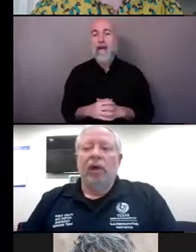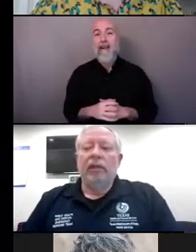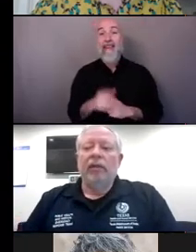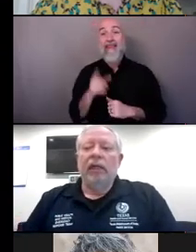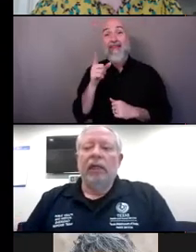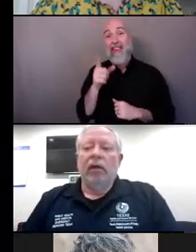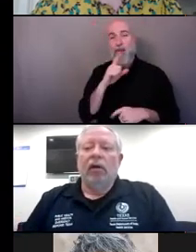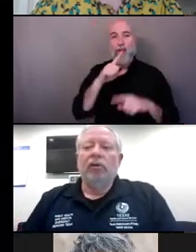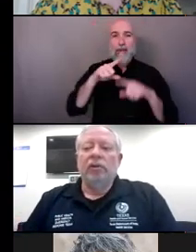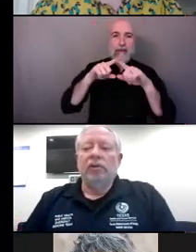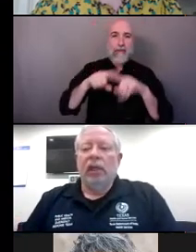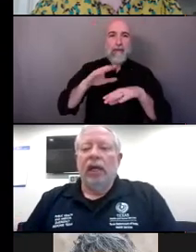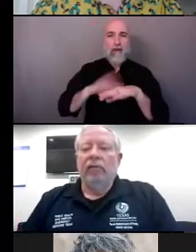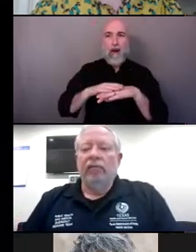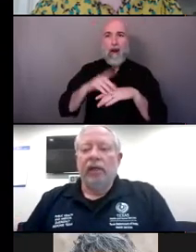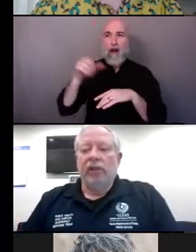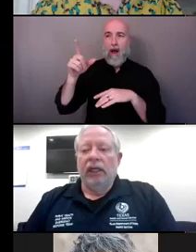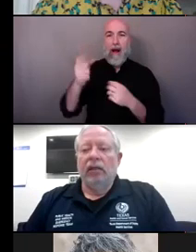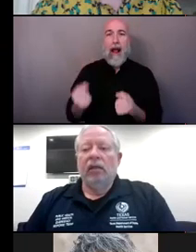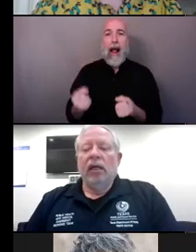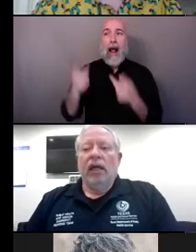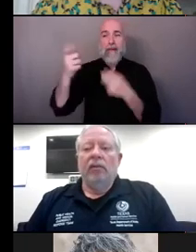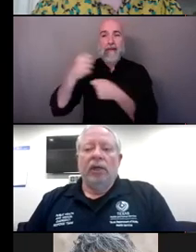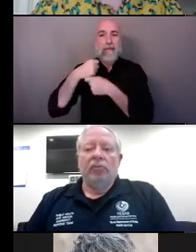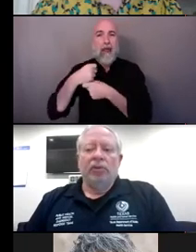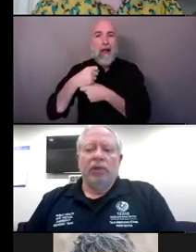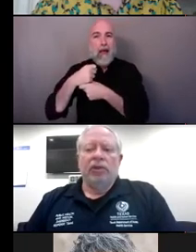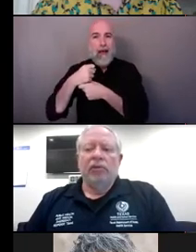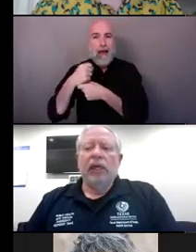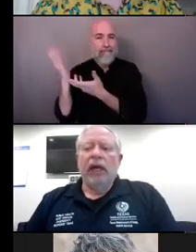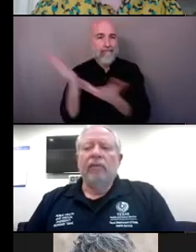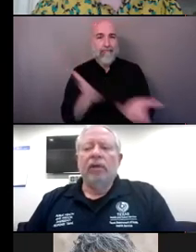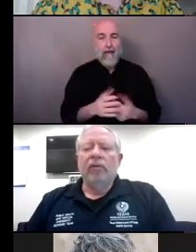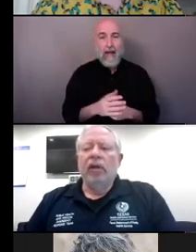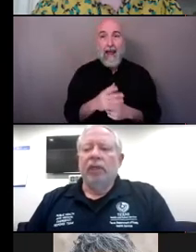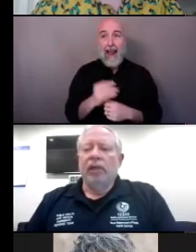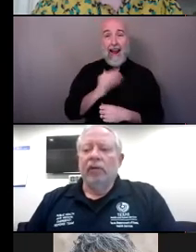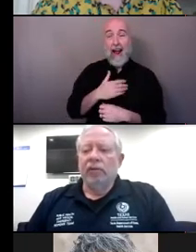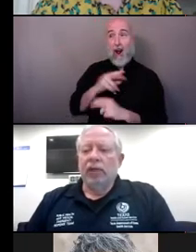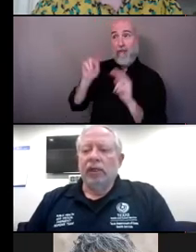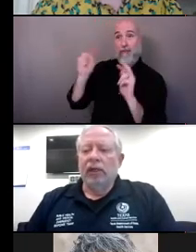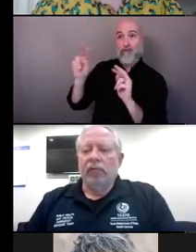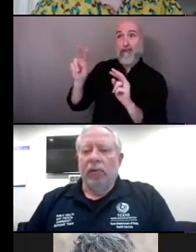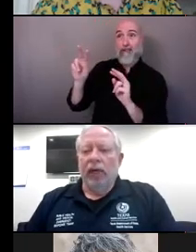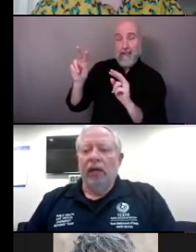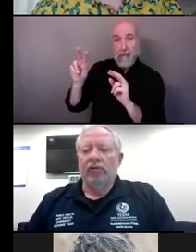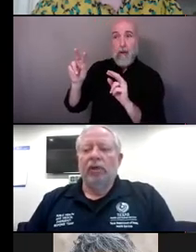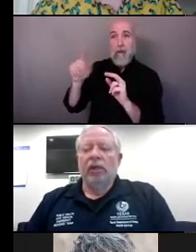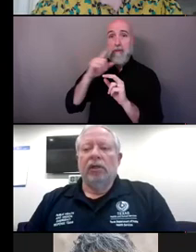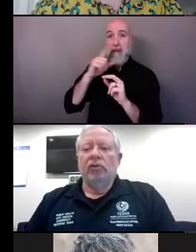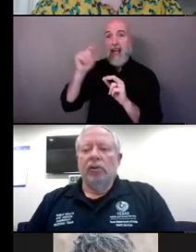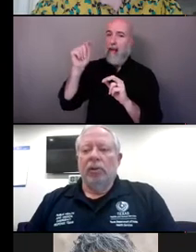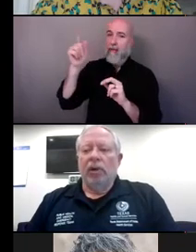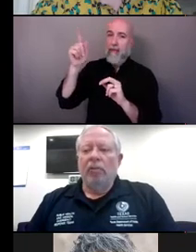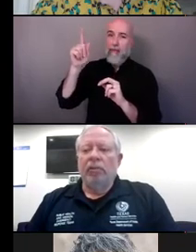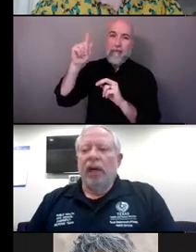depend upon the ultimate supply of vaccine. And the best projections that we have that have been announced at the level of the White House